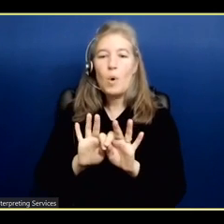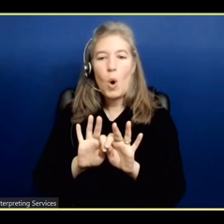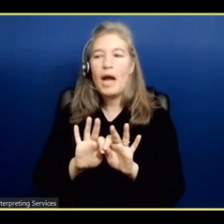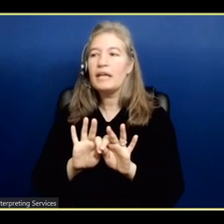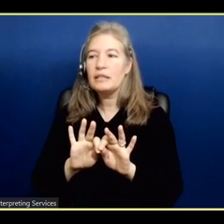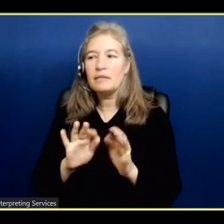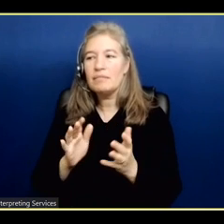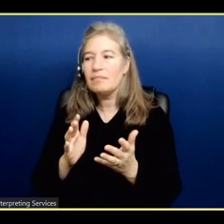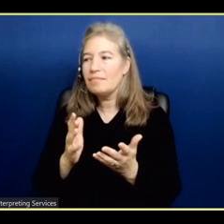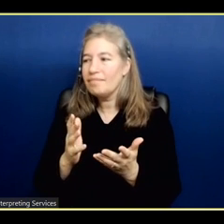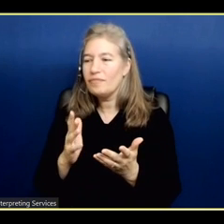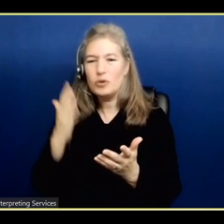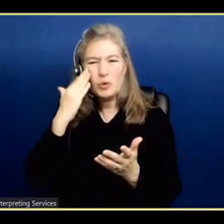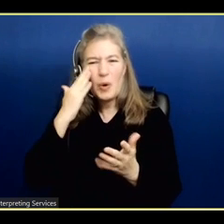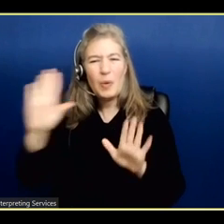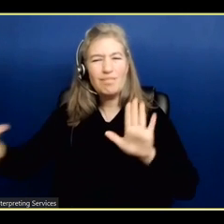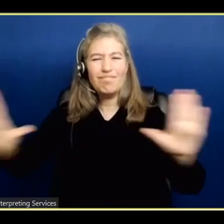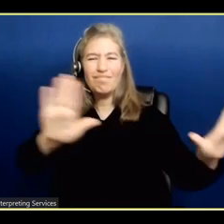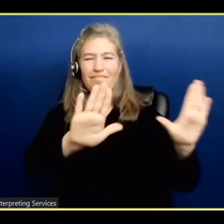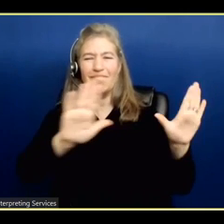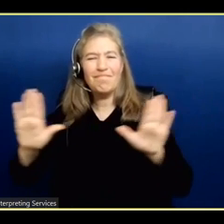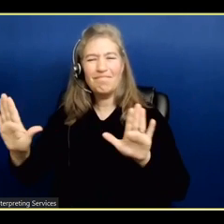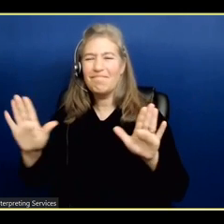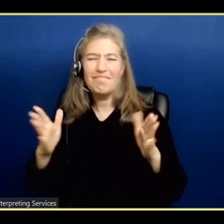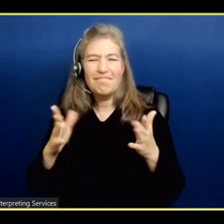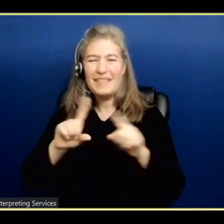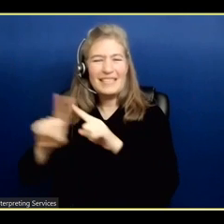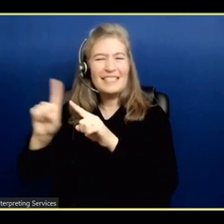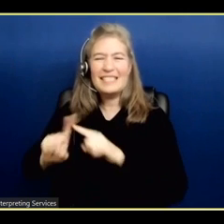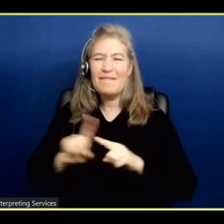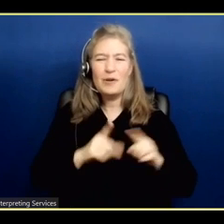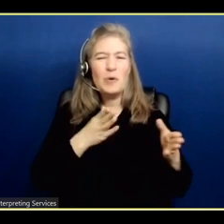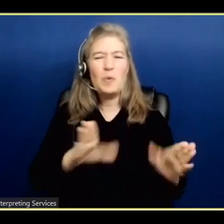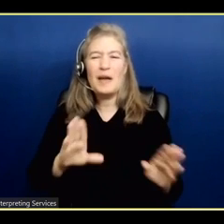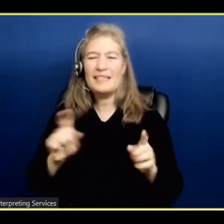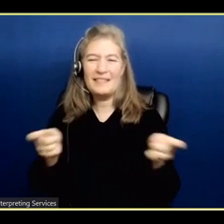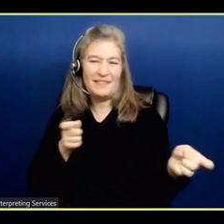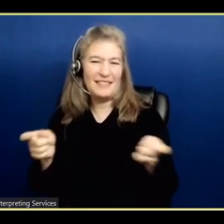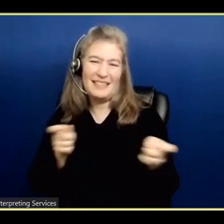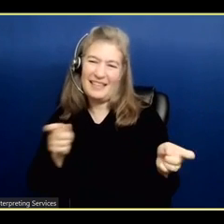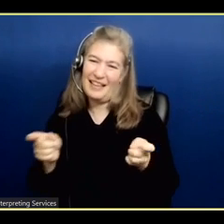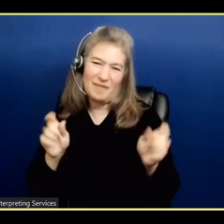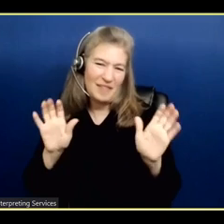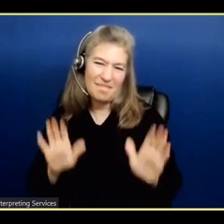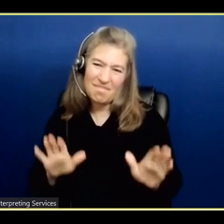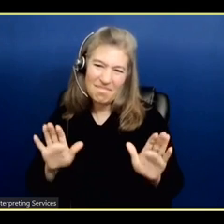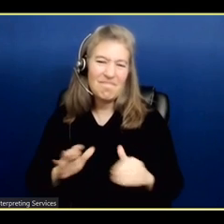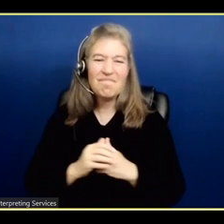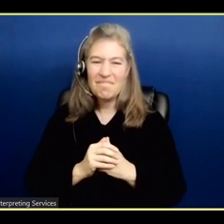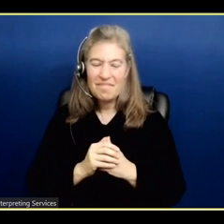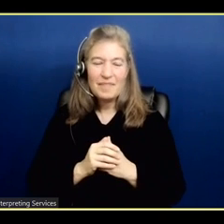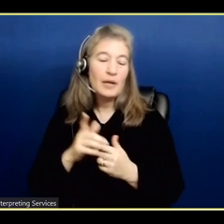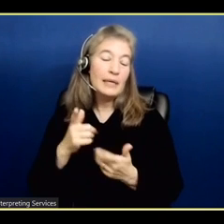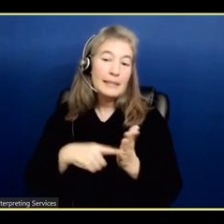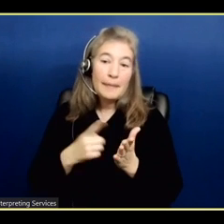seem a bit detached or perfunctory, and sometimes people are just all over the place. They're